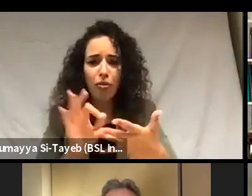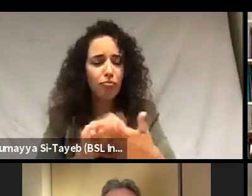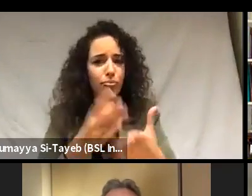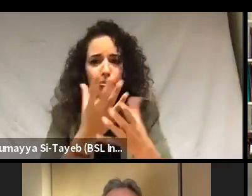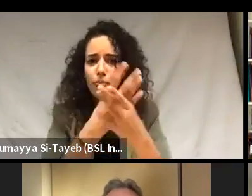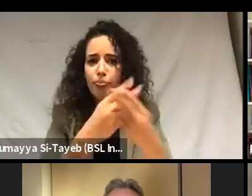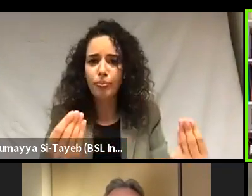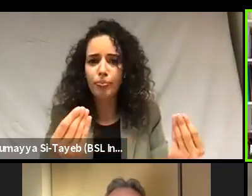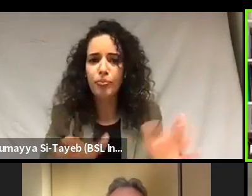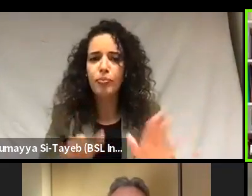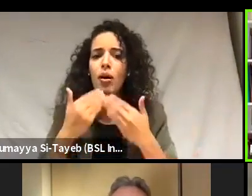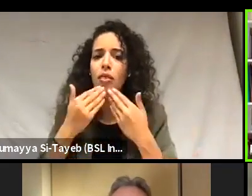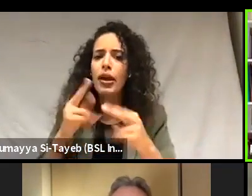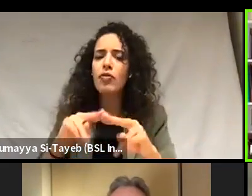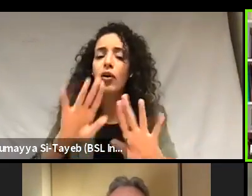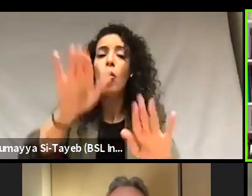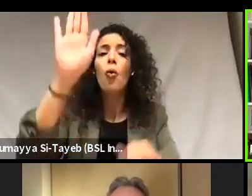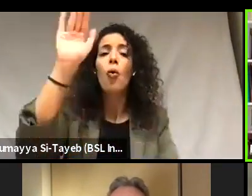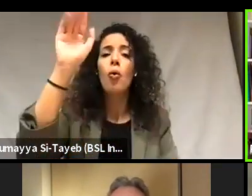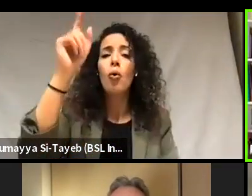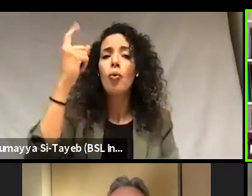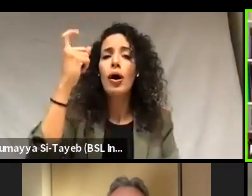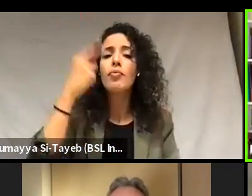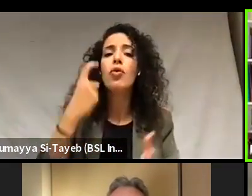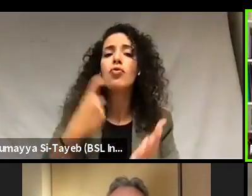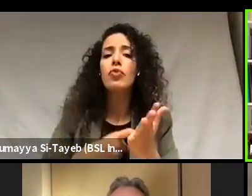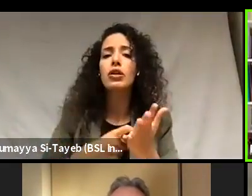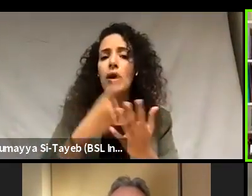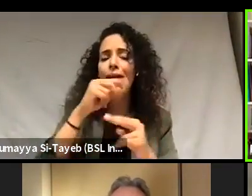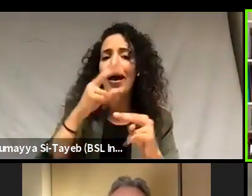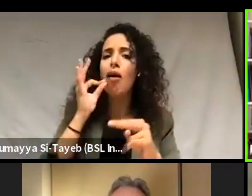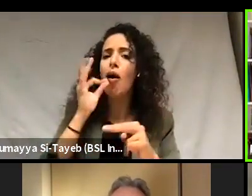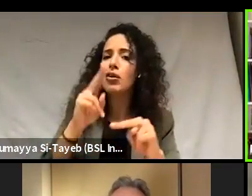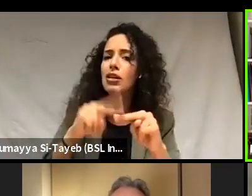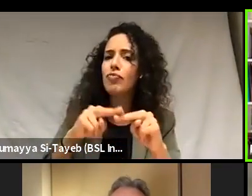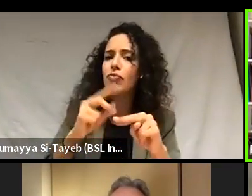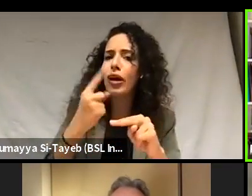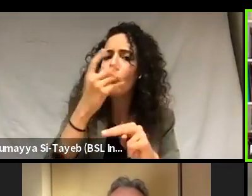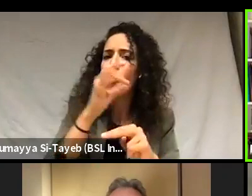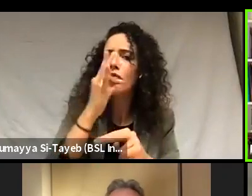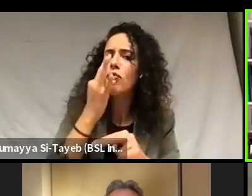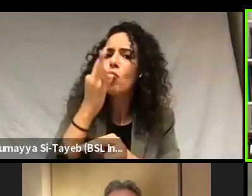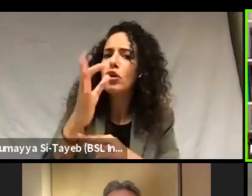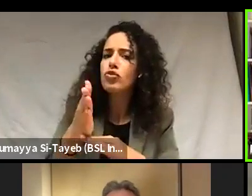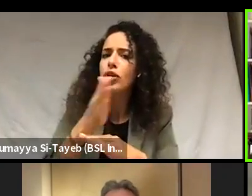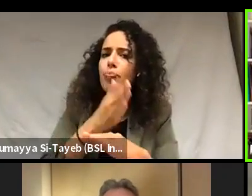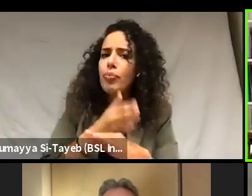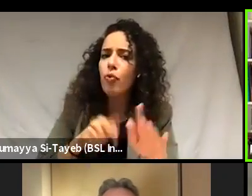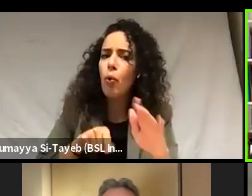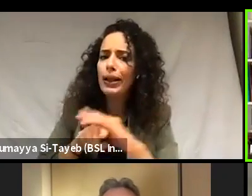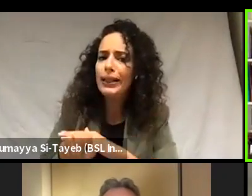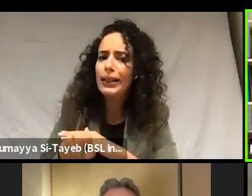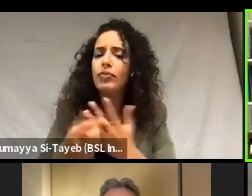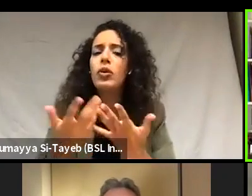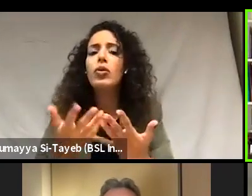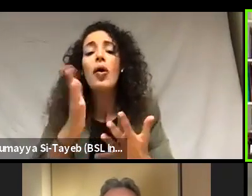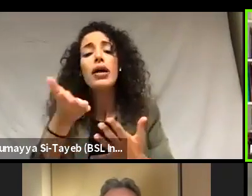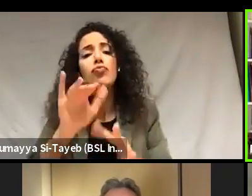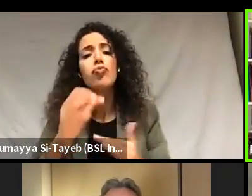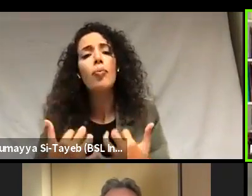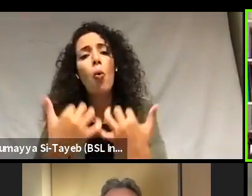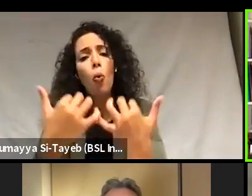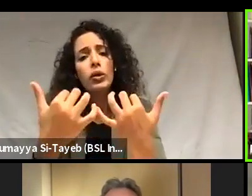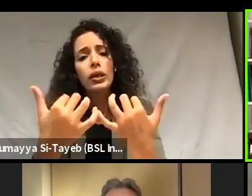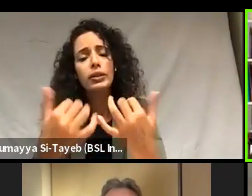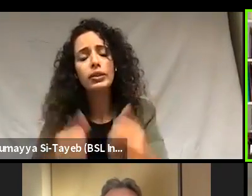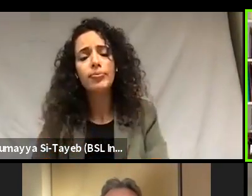Frank, indeed. Frank, John, could I just ask Frank a question before he goes? And it's one that's come in from an audience member, but which kind